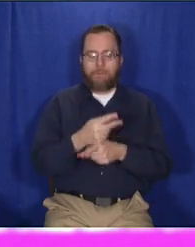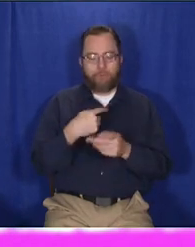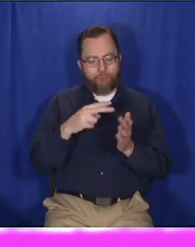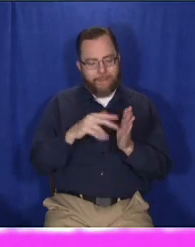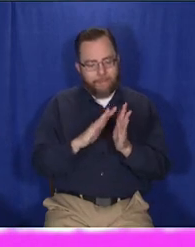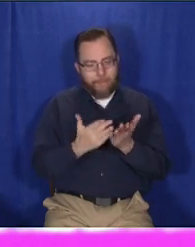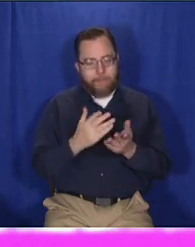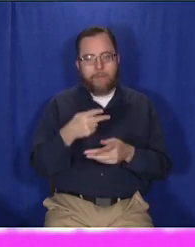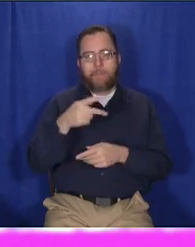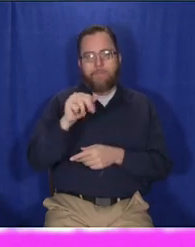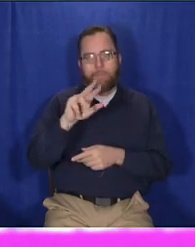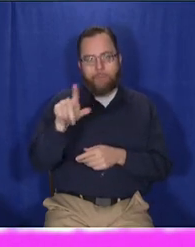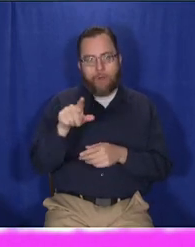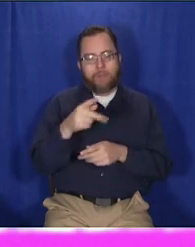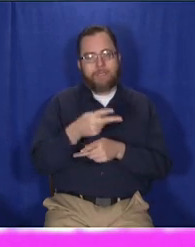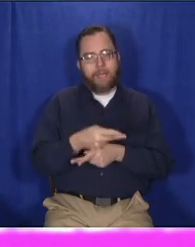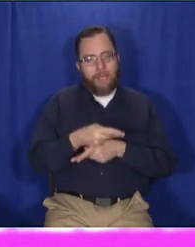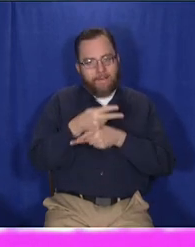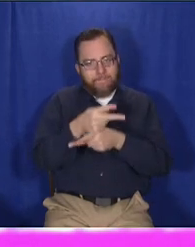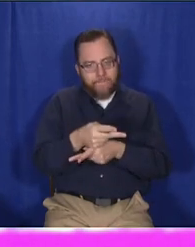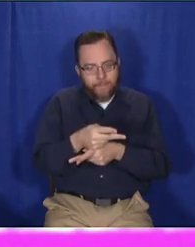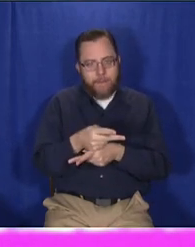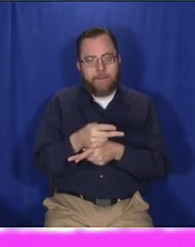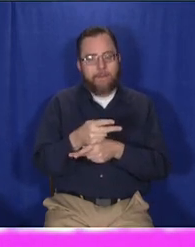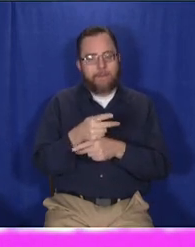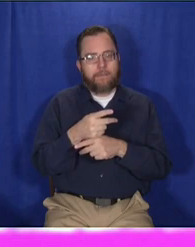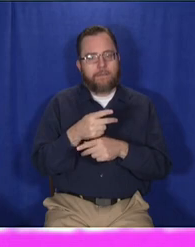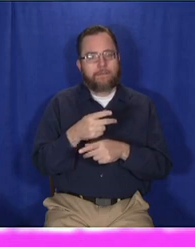people he's sharing the gospel with.